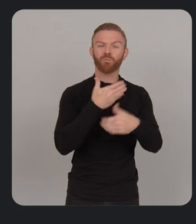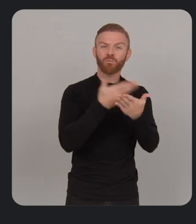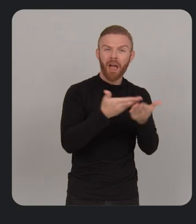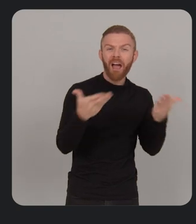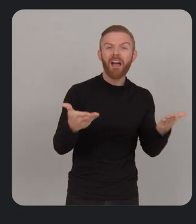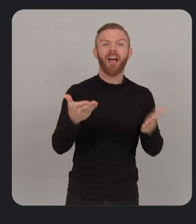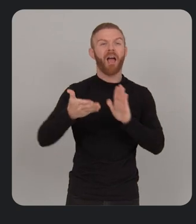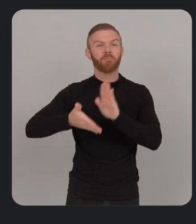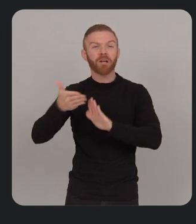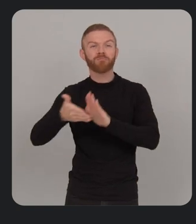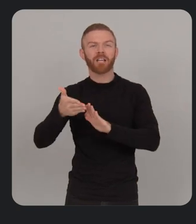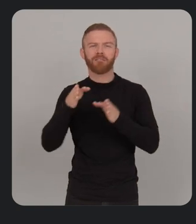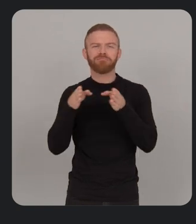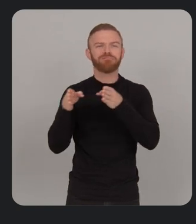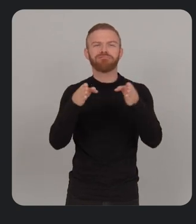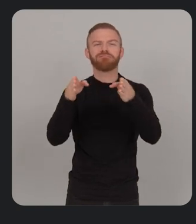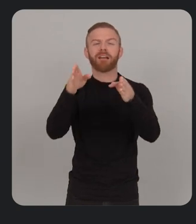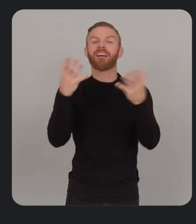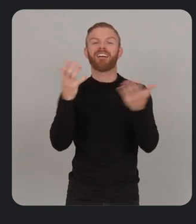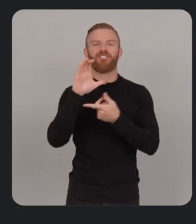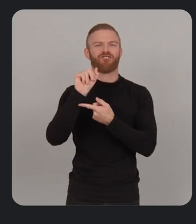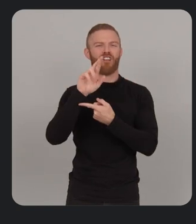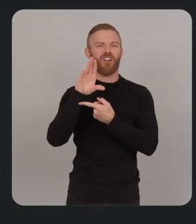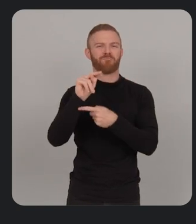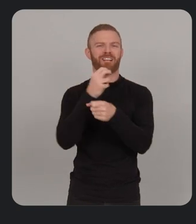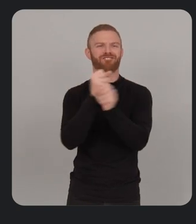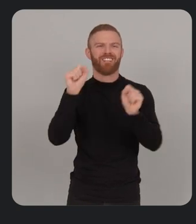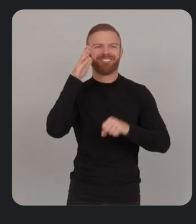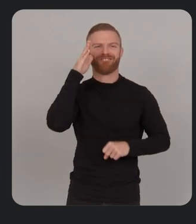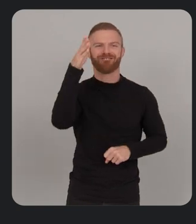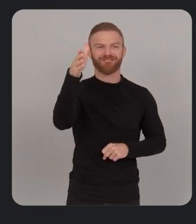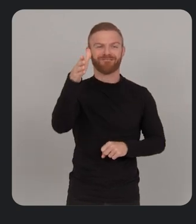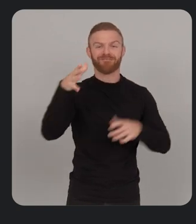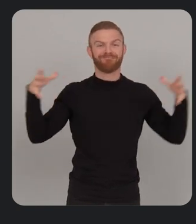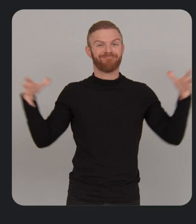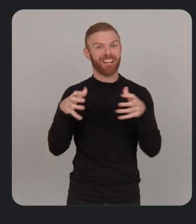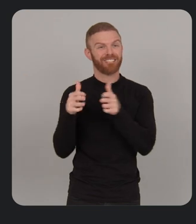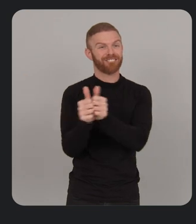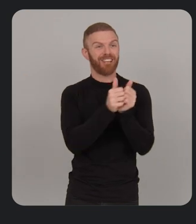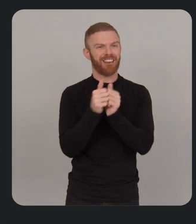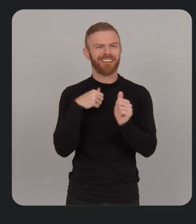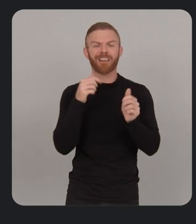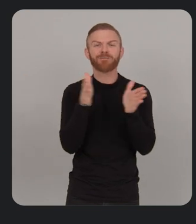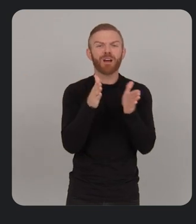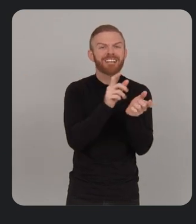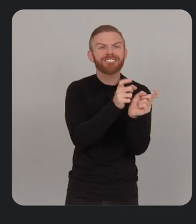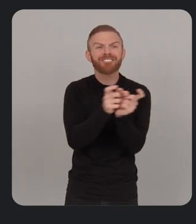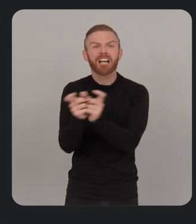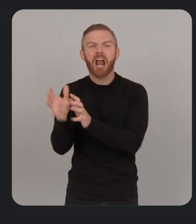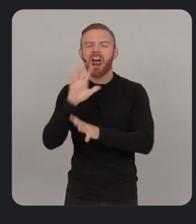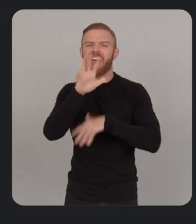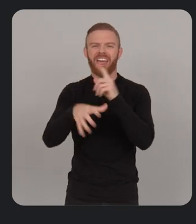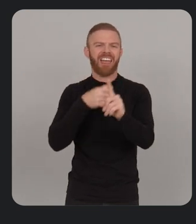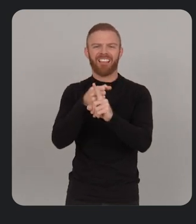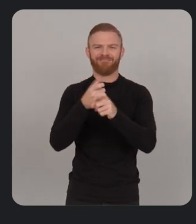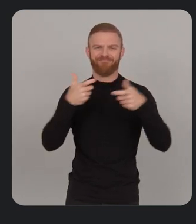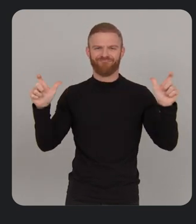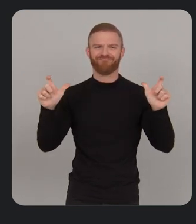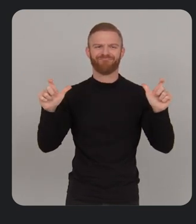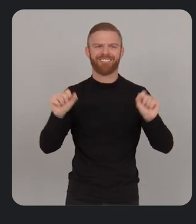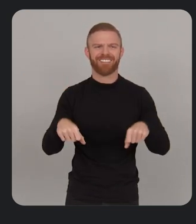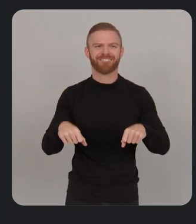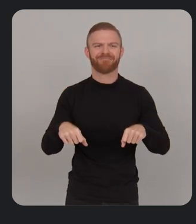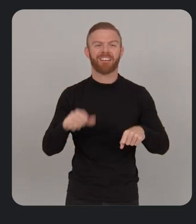operations on the path to a carbon-free future together these small changes can add up to a big impact